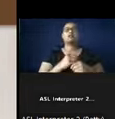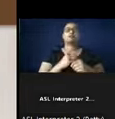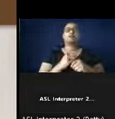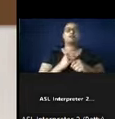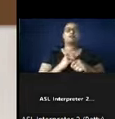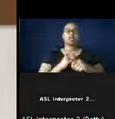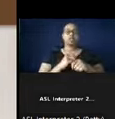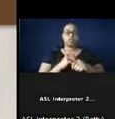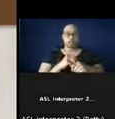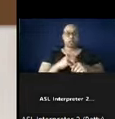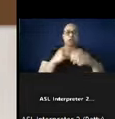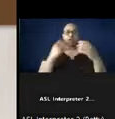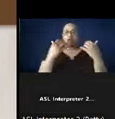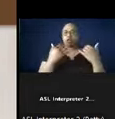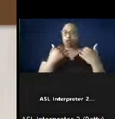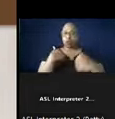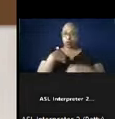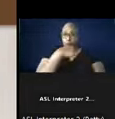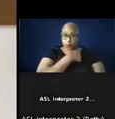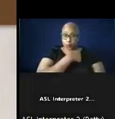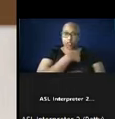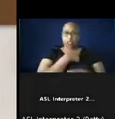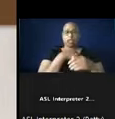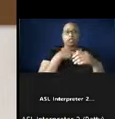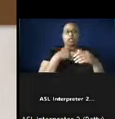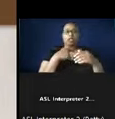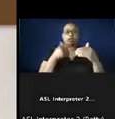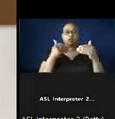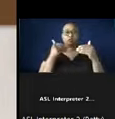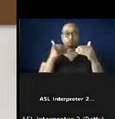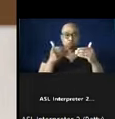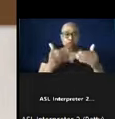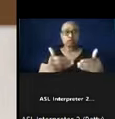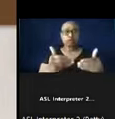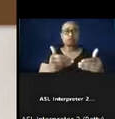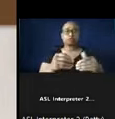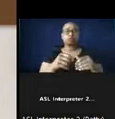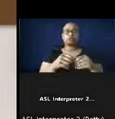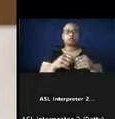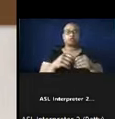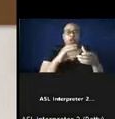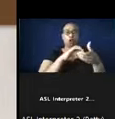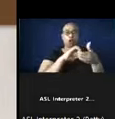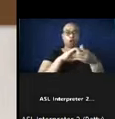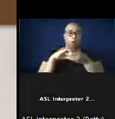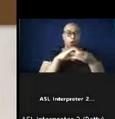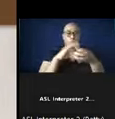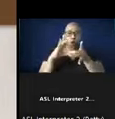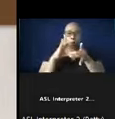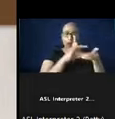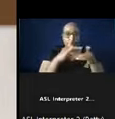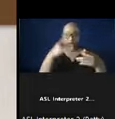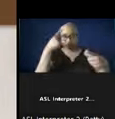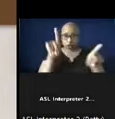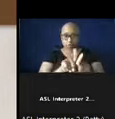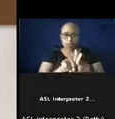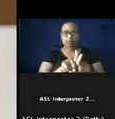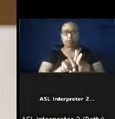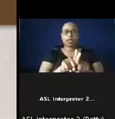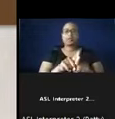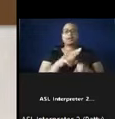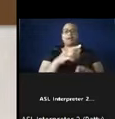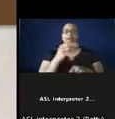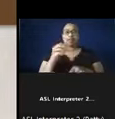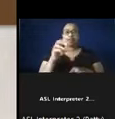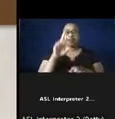we pursued both the cooperative agreement with Montgomery County and the RFEI. I'll go through